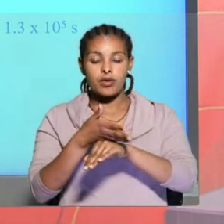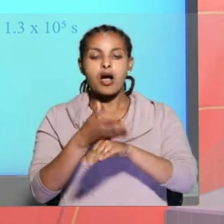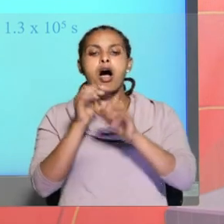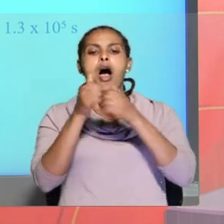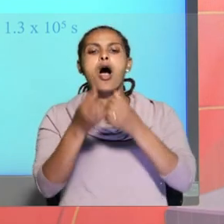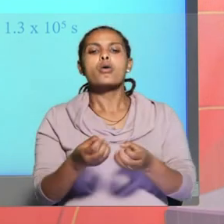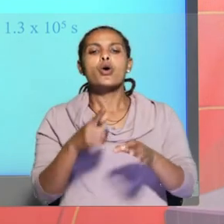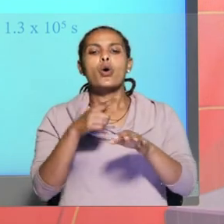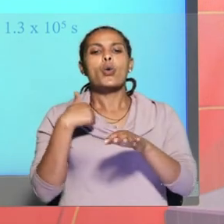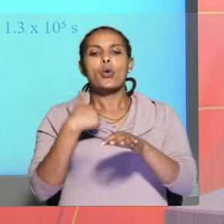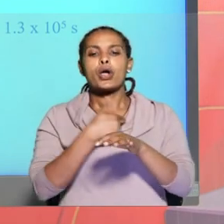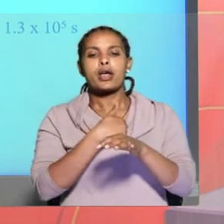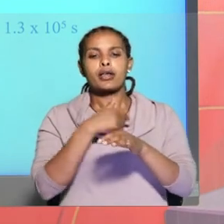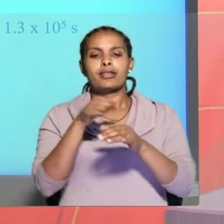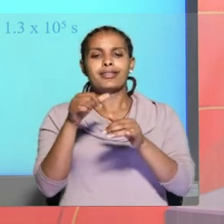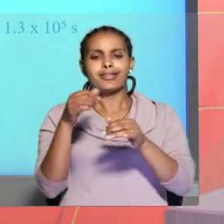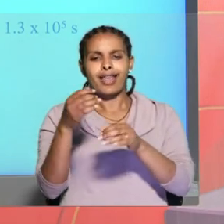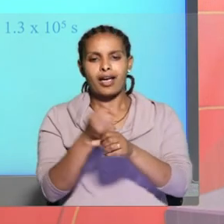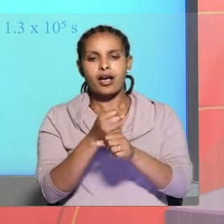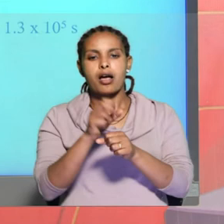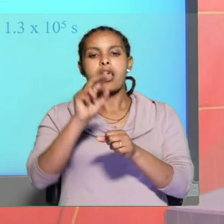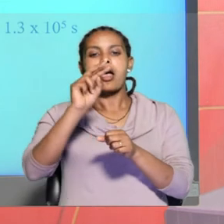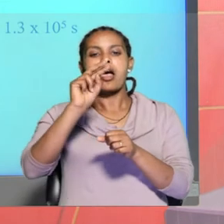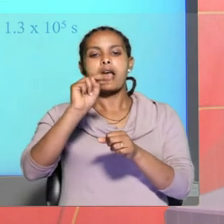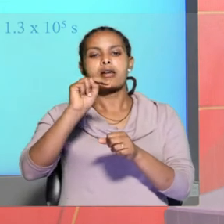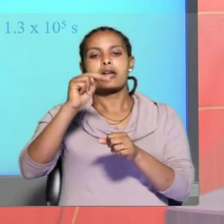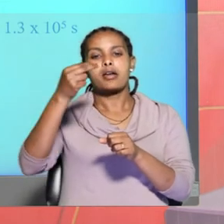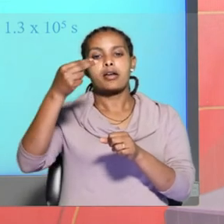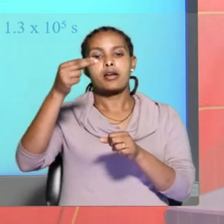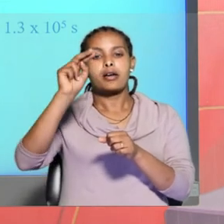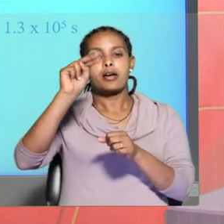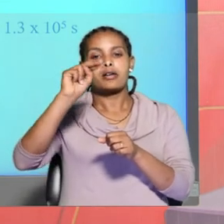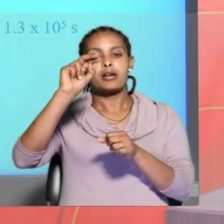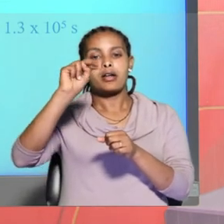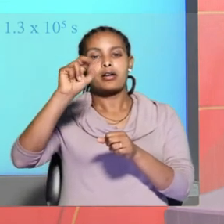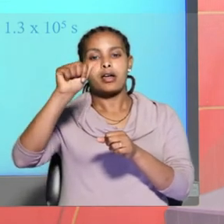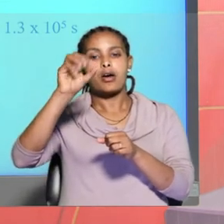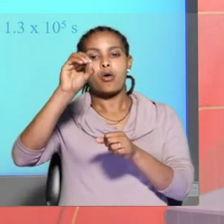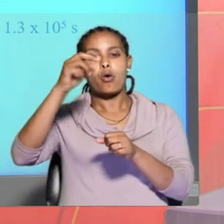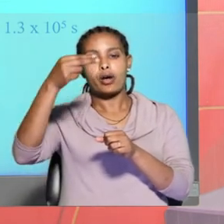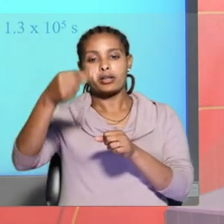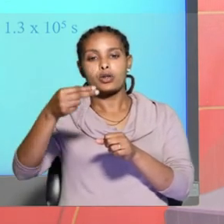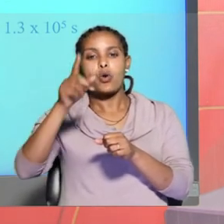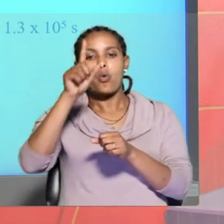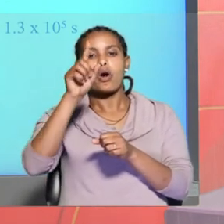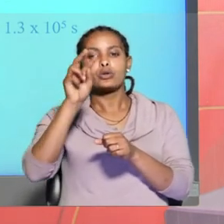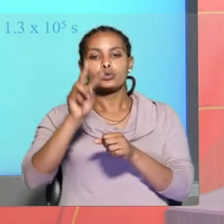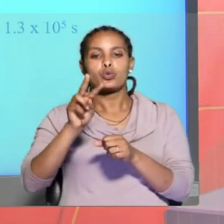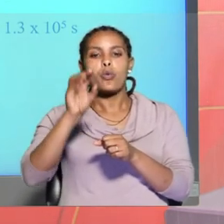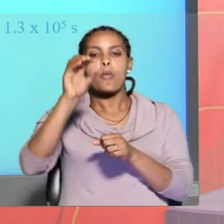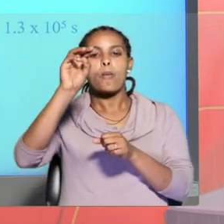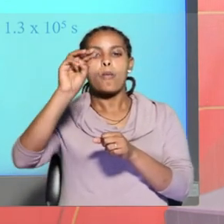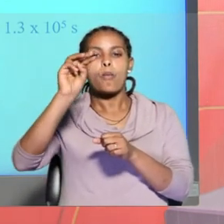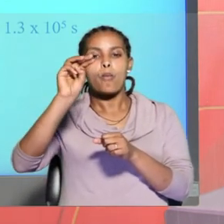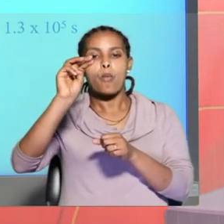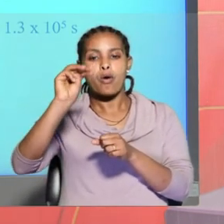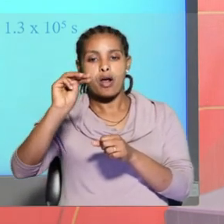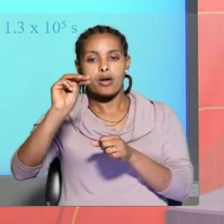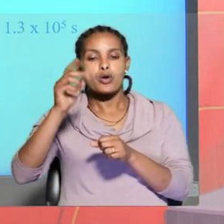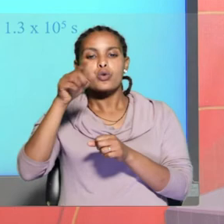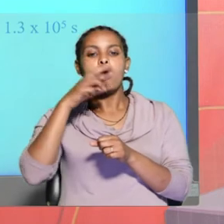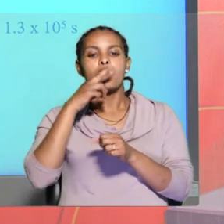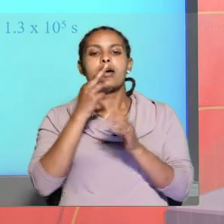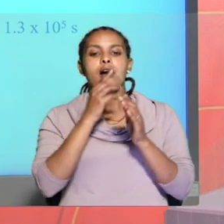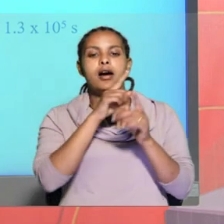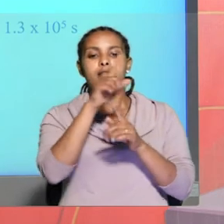how long will it take for hydrogen peroxide cancellation to drop to 0.12 molar you are